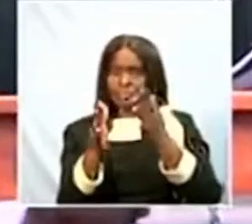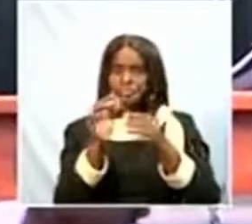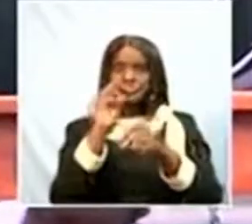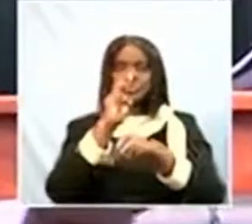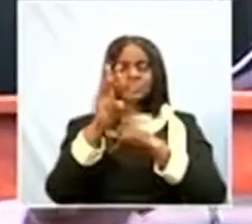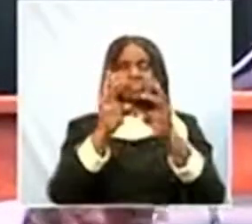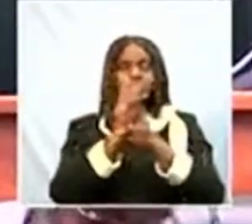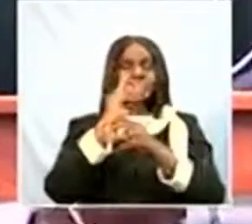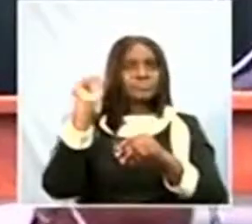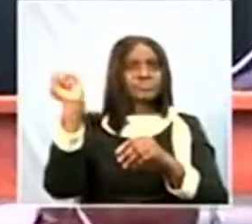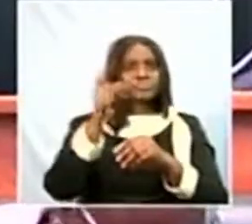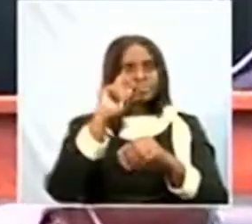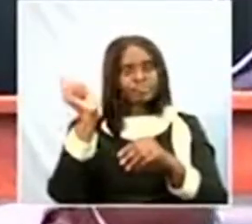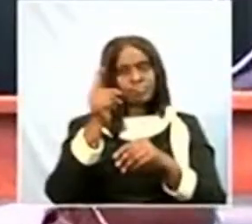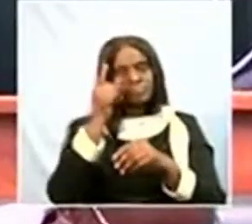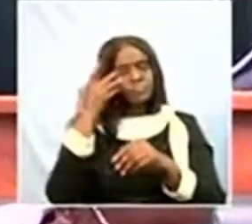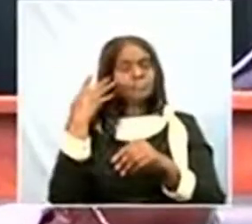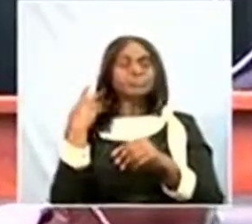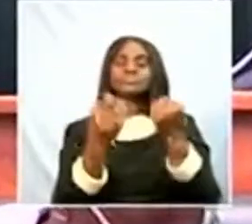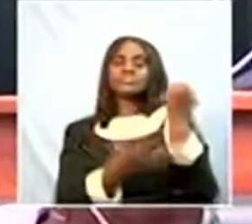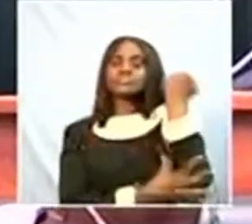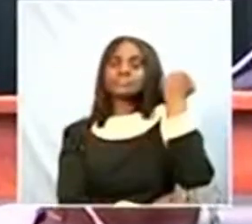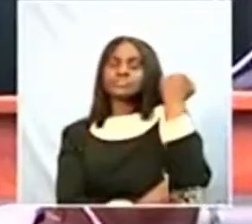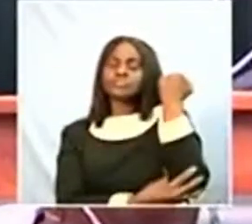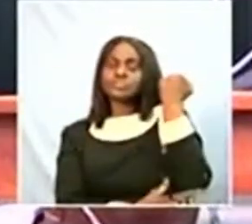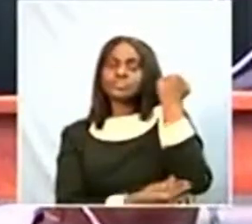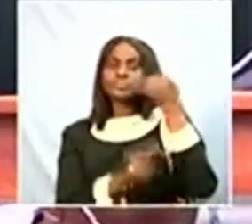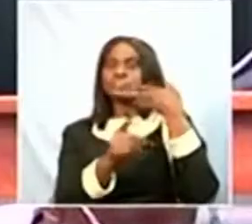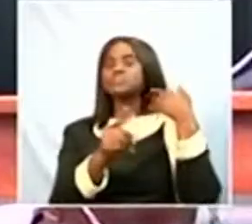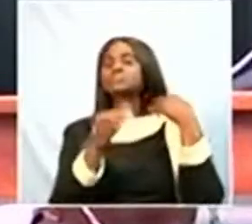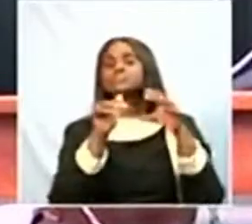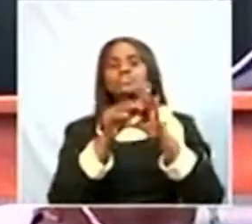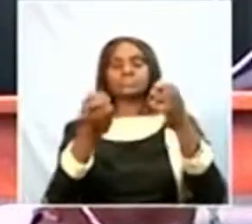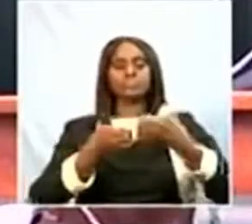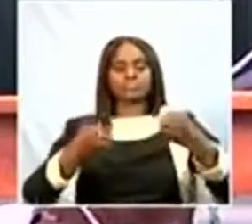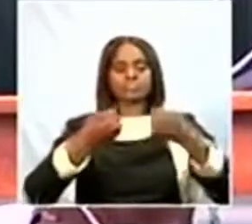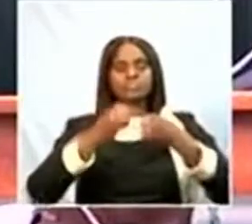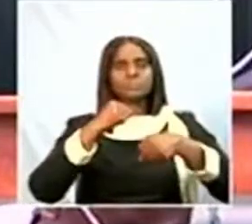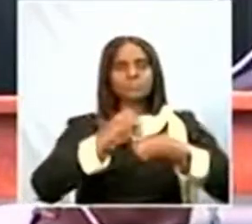worldwide. Poor sanitation, polluted environments